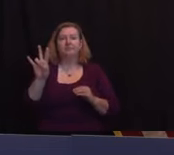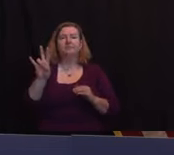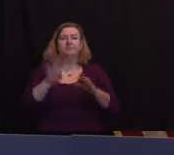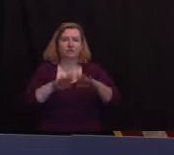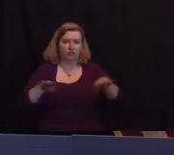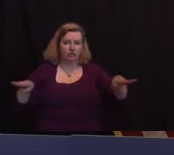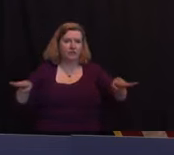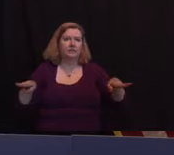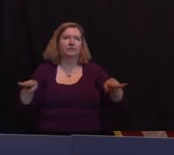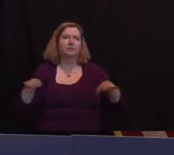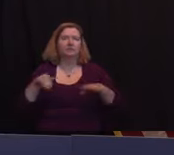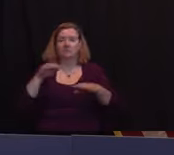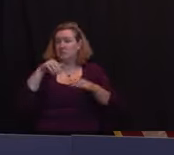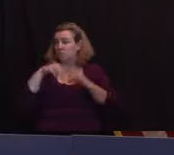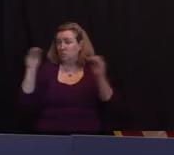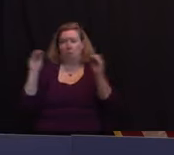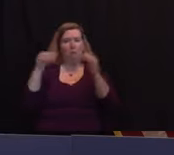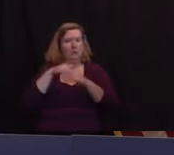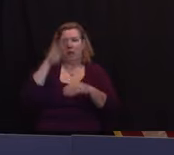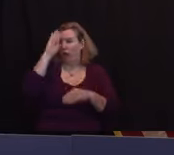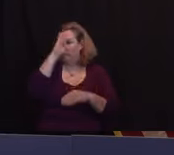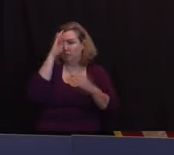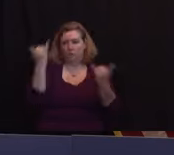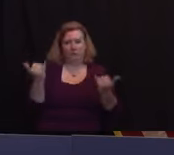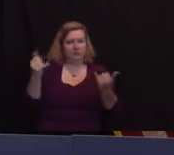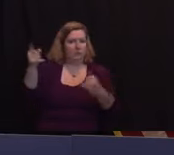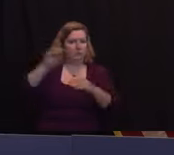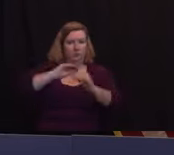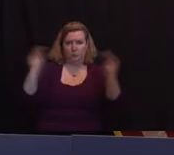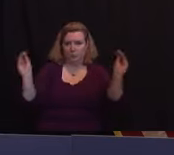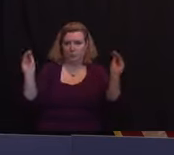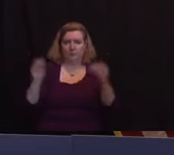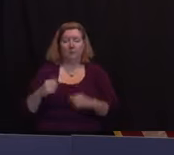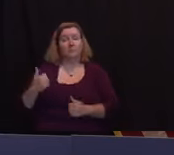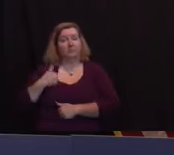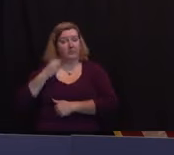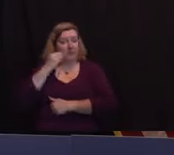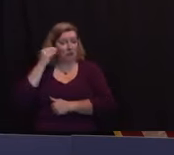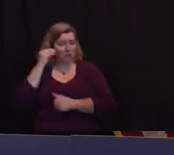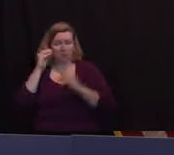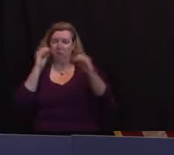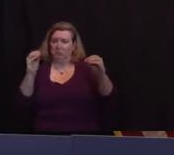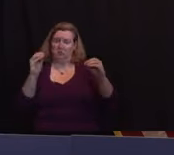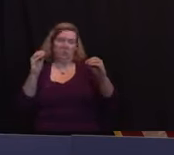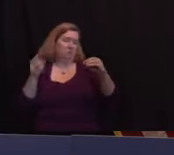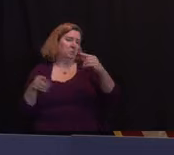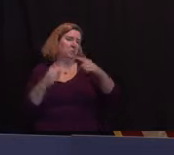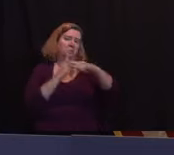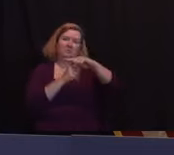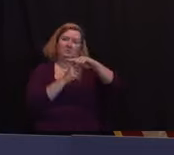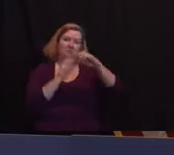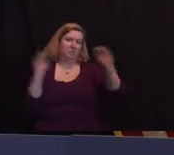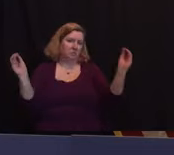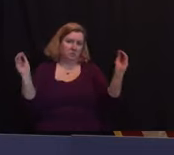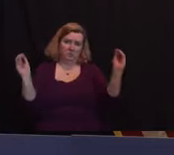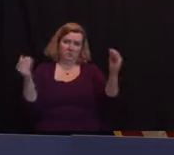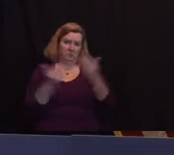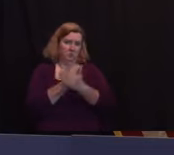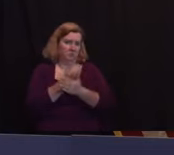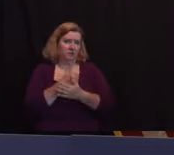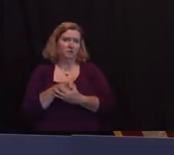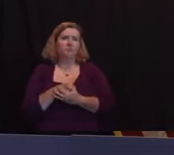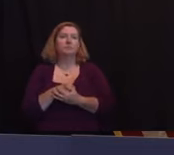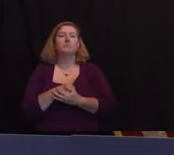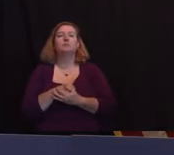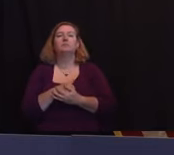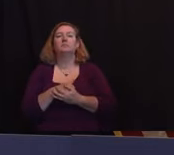currently hospitalized. At the state veterans' homes, there are no new cases among residents of the homes, and at the state